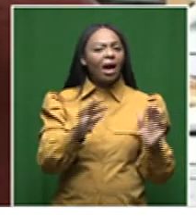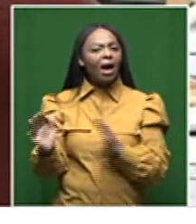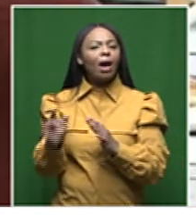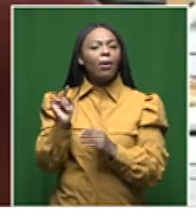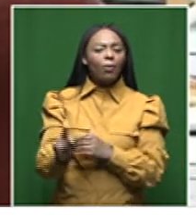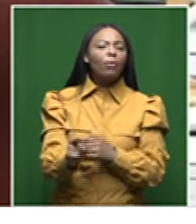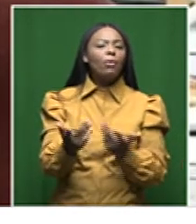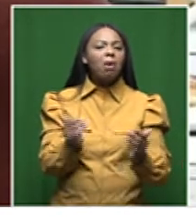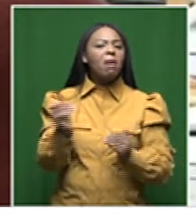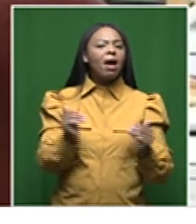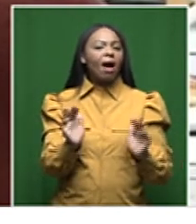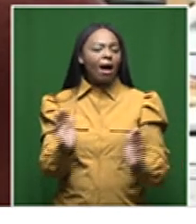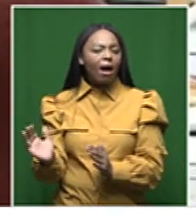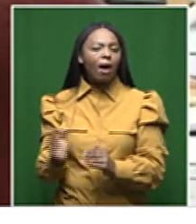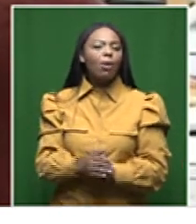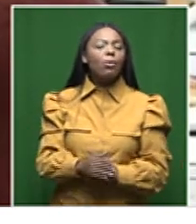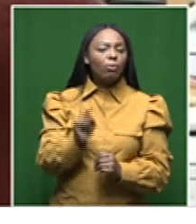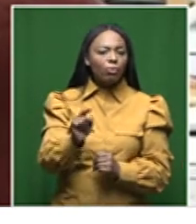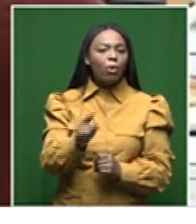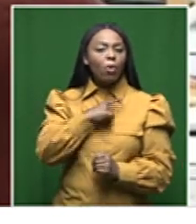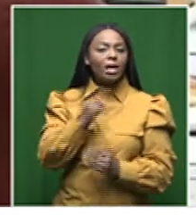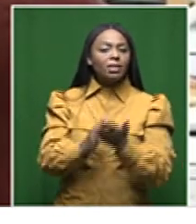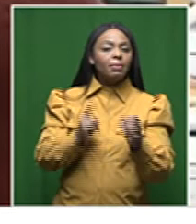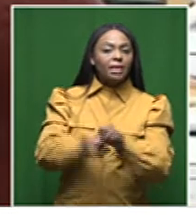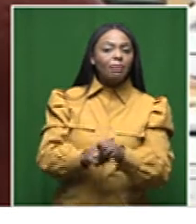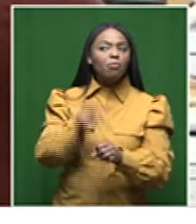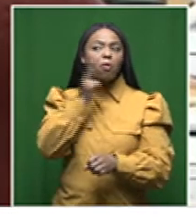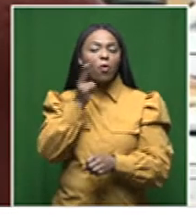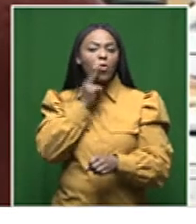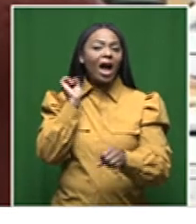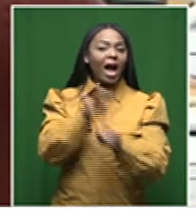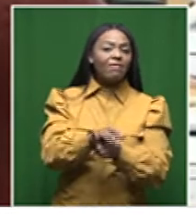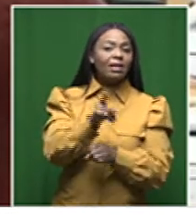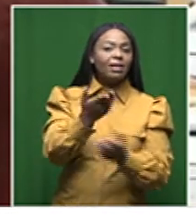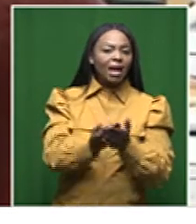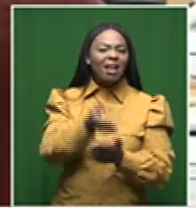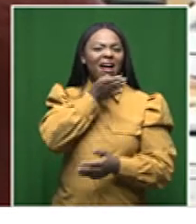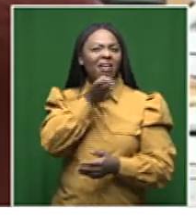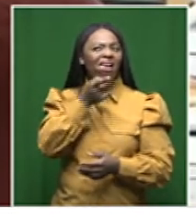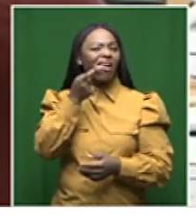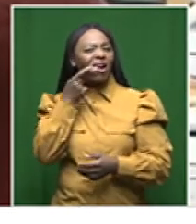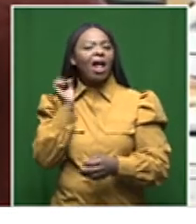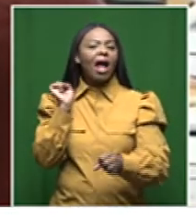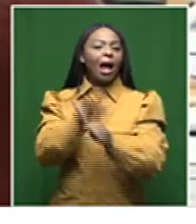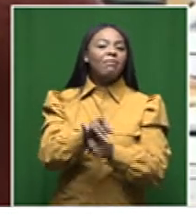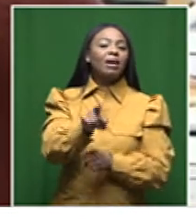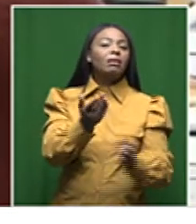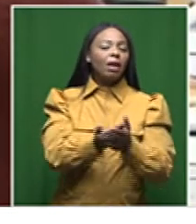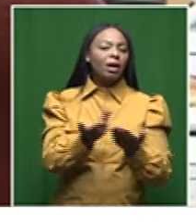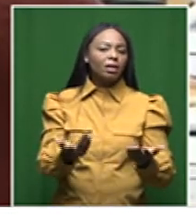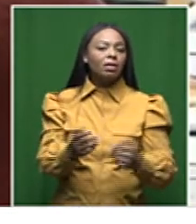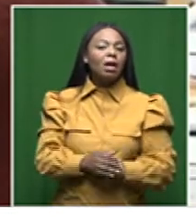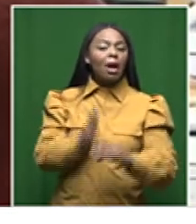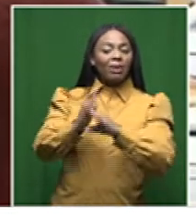avoiding, health style issues like smoking, alcohol. And this is prevention. It also